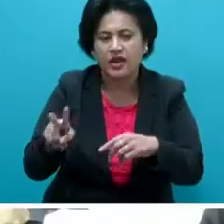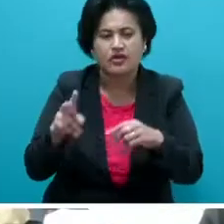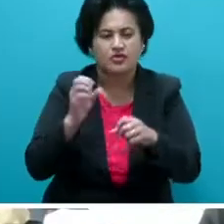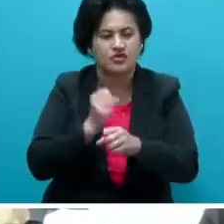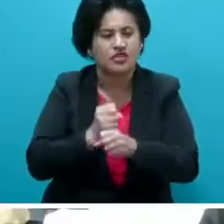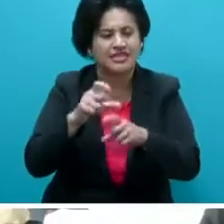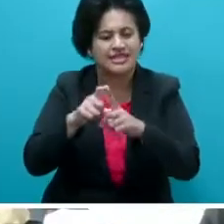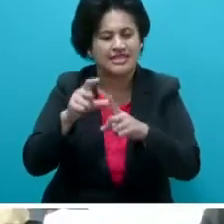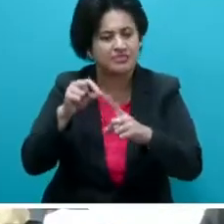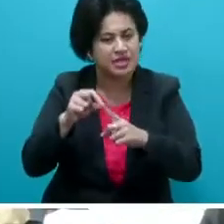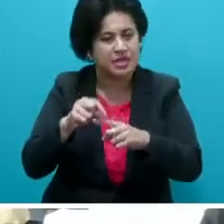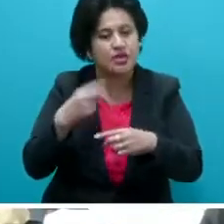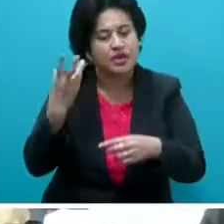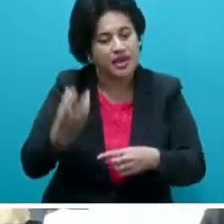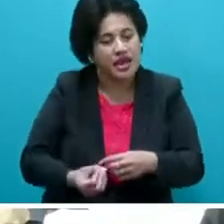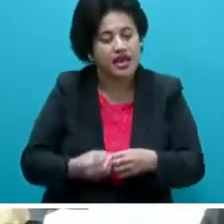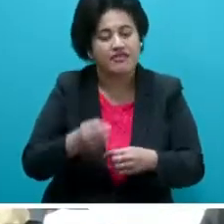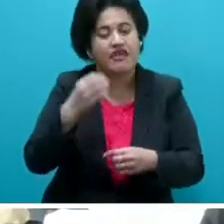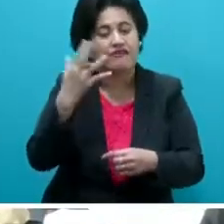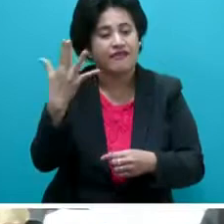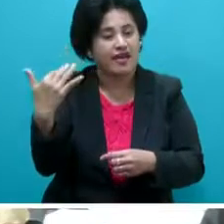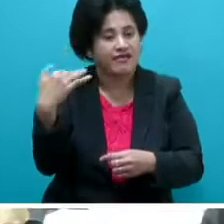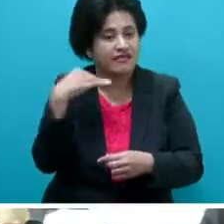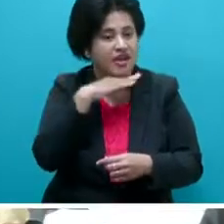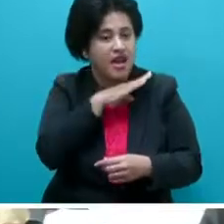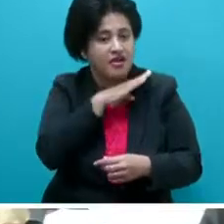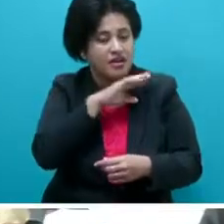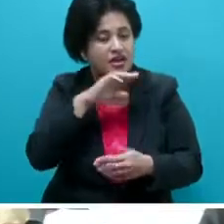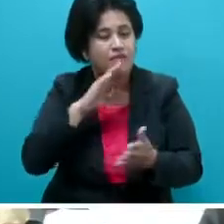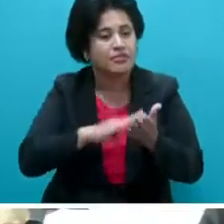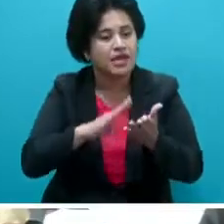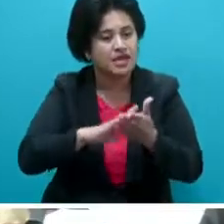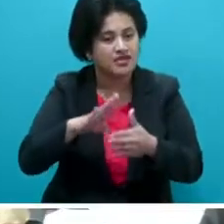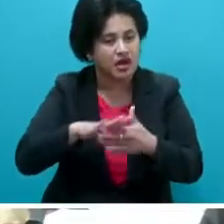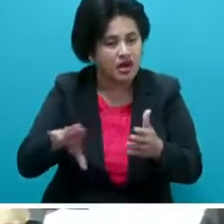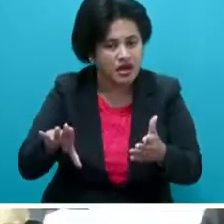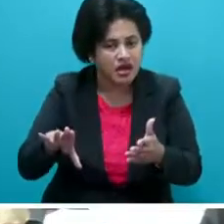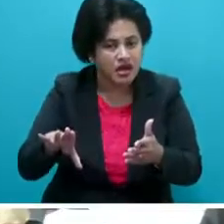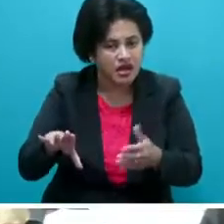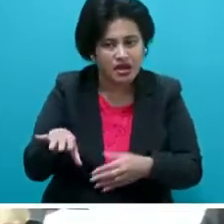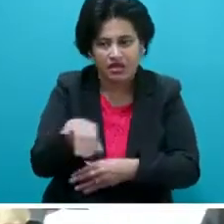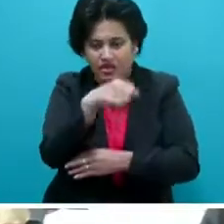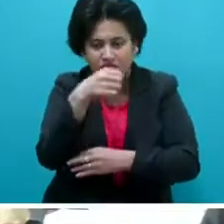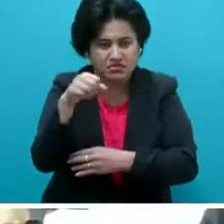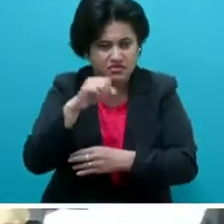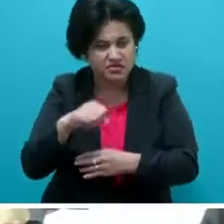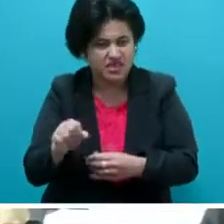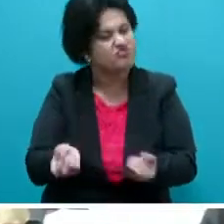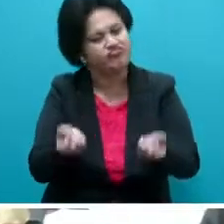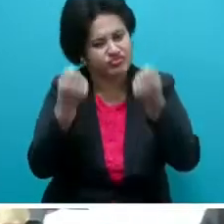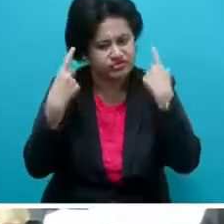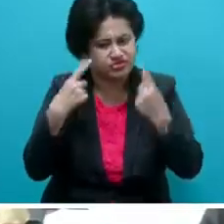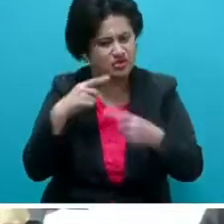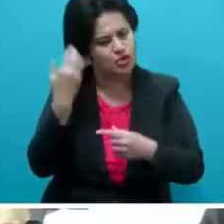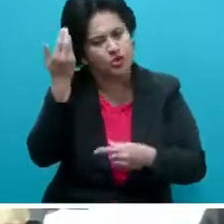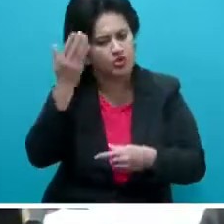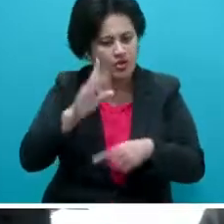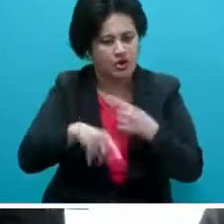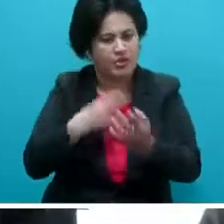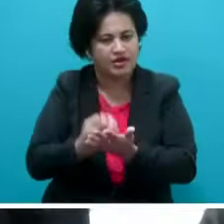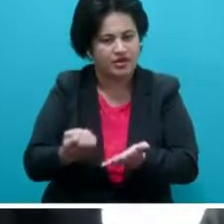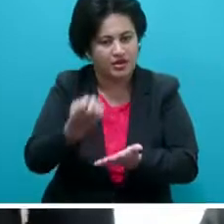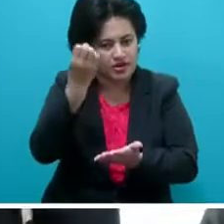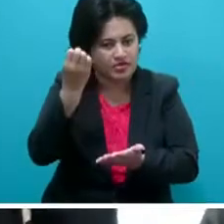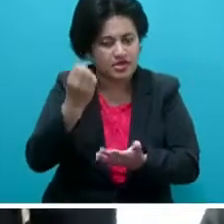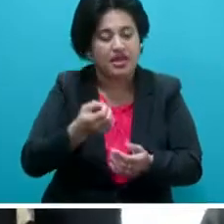had a $500 million rebuild. They're shaking their heads as if they understand economics. Completely no understanding. A $500